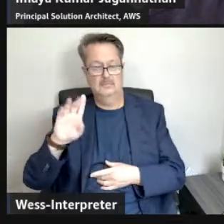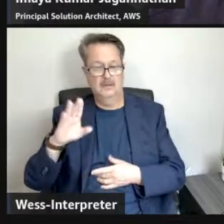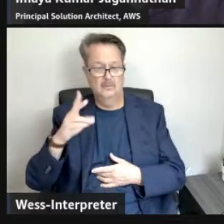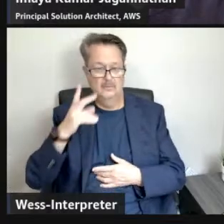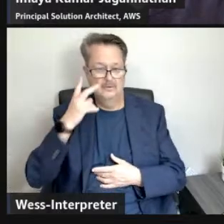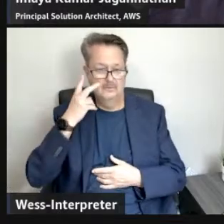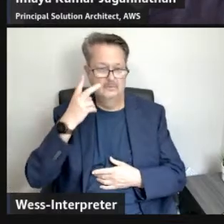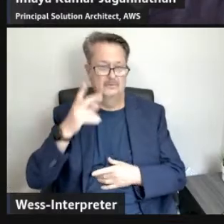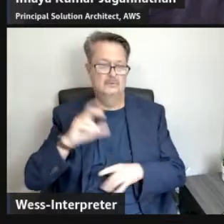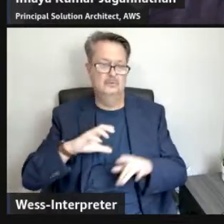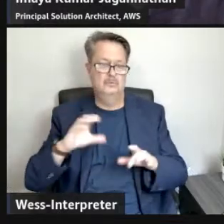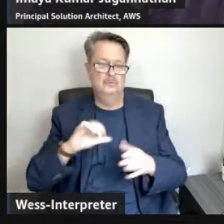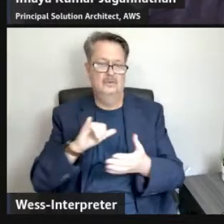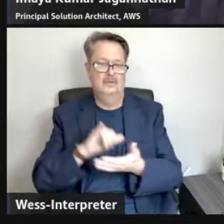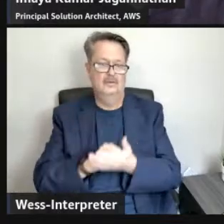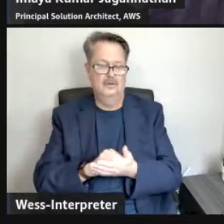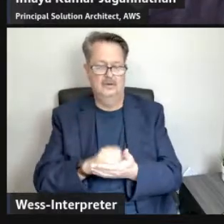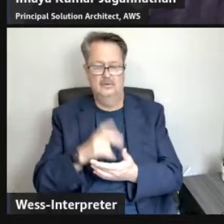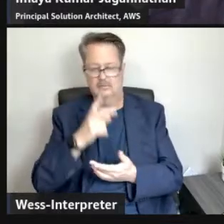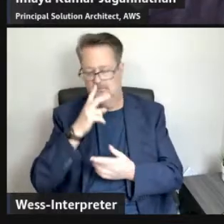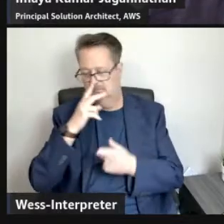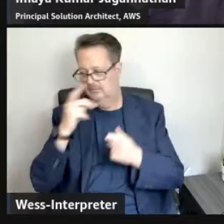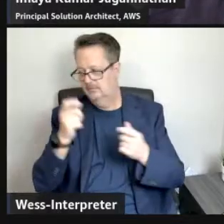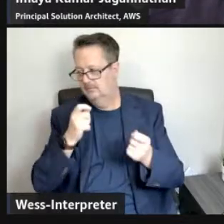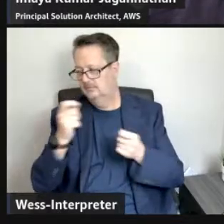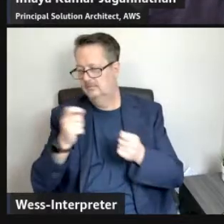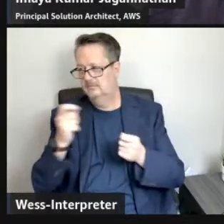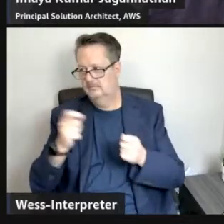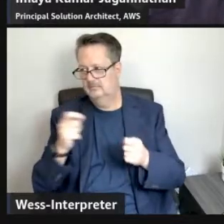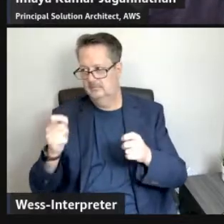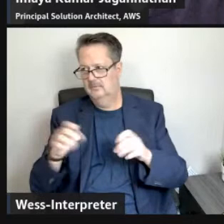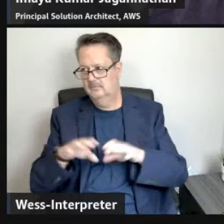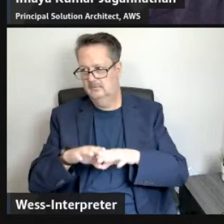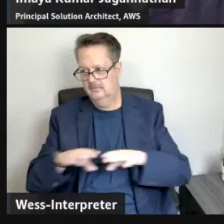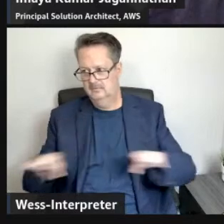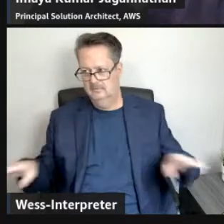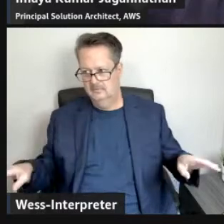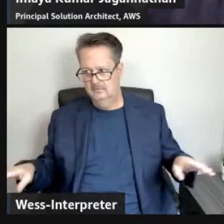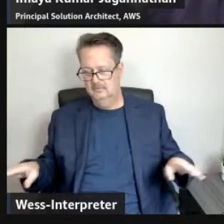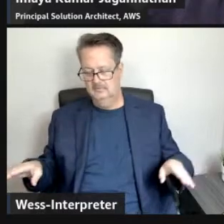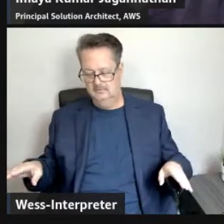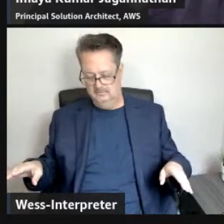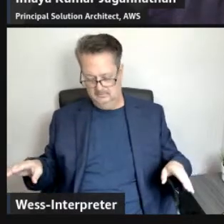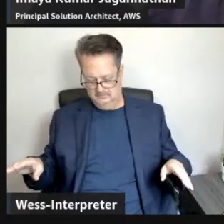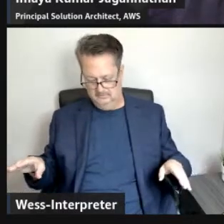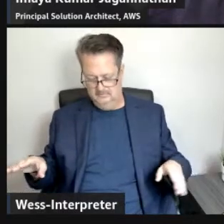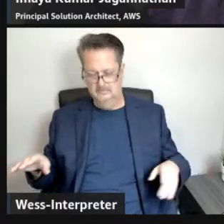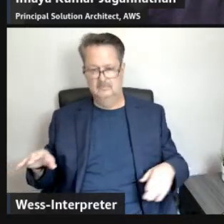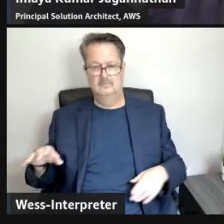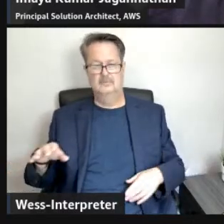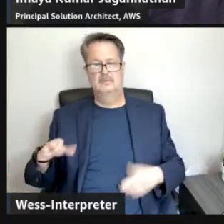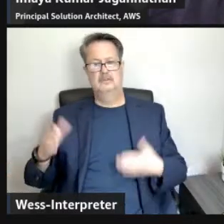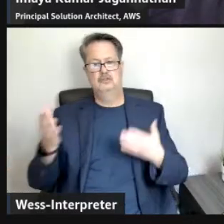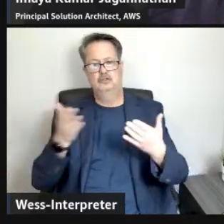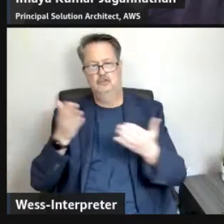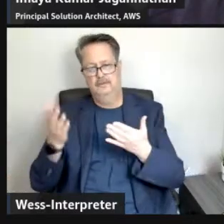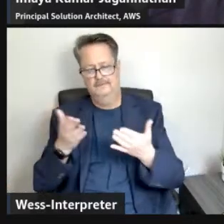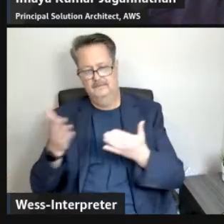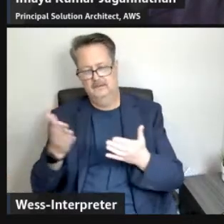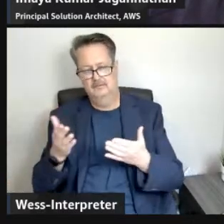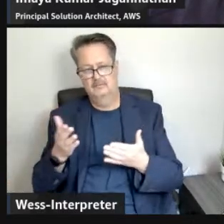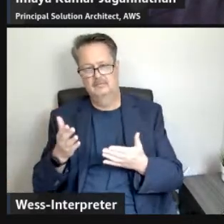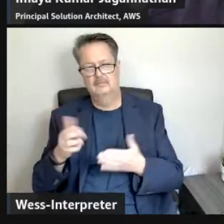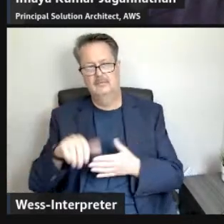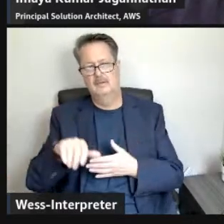the control plane collector becomes acts as a server, and all the other clients, all the